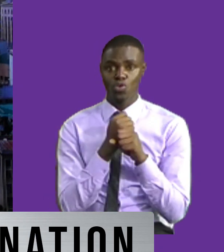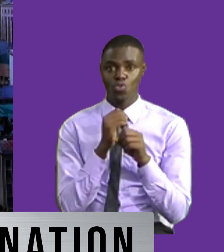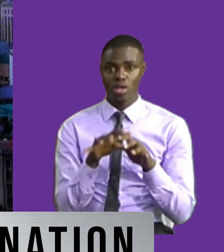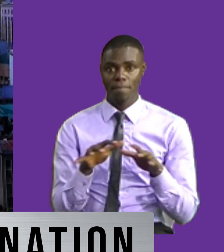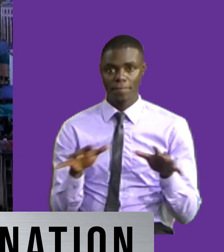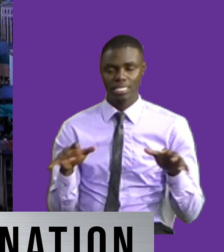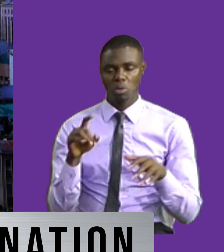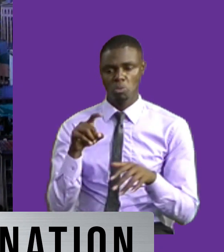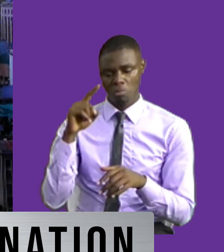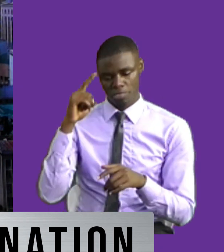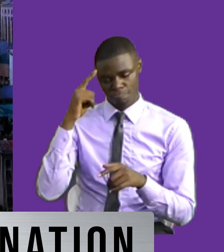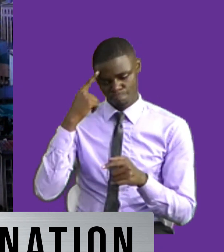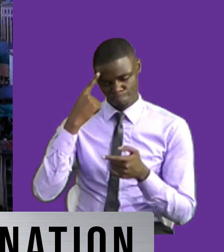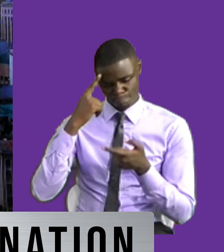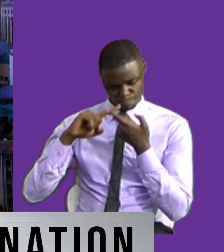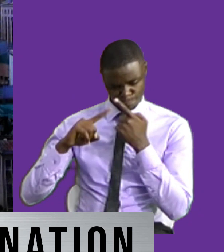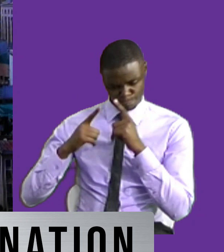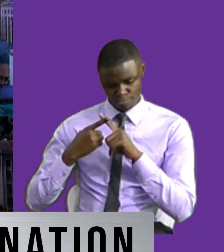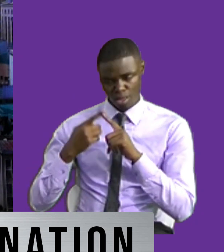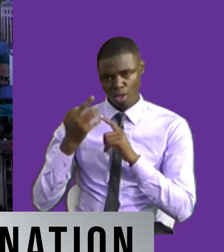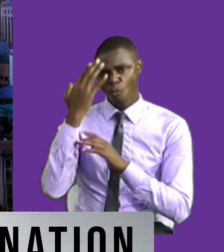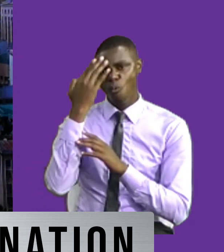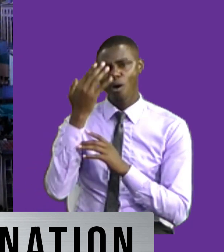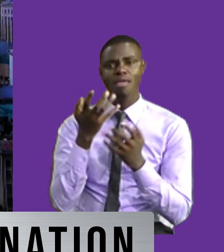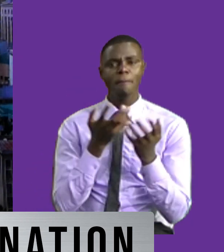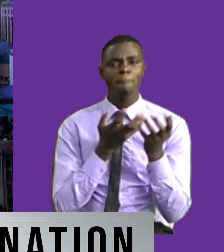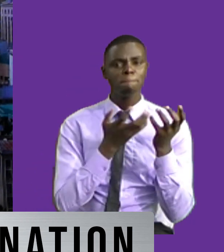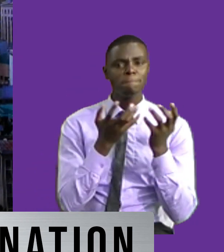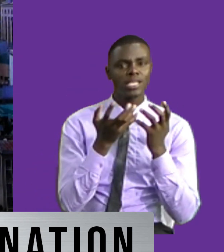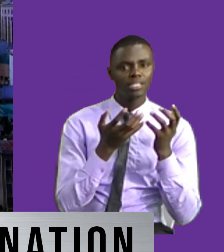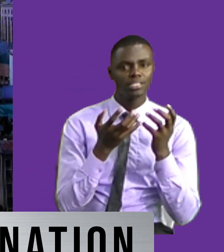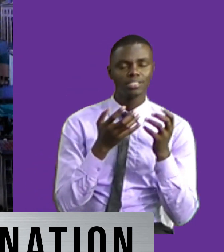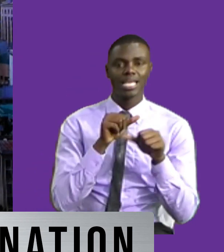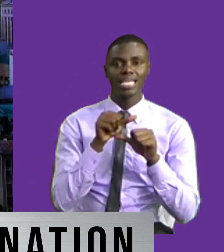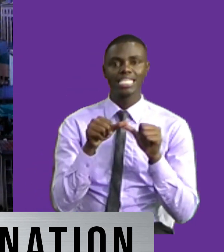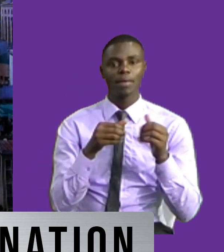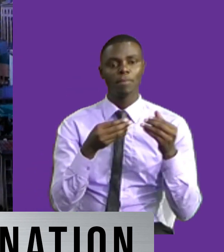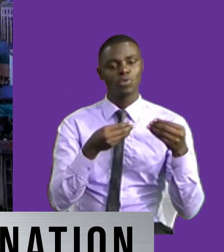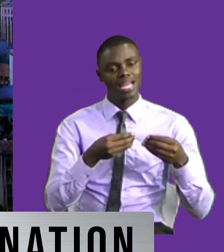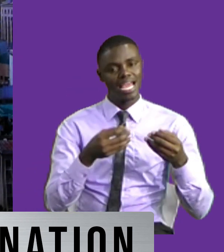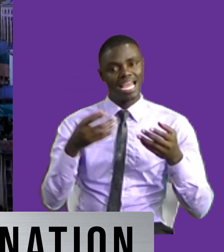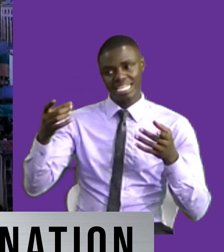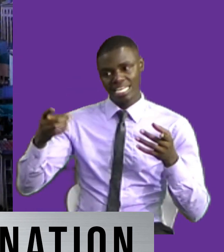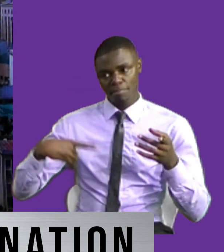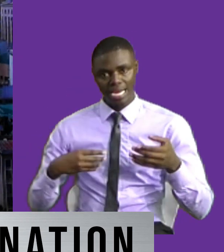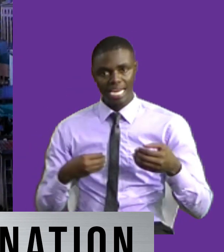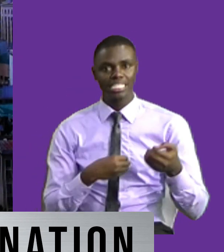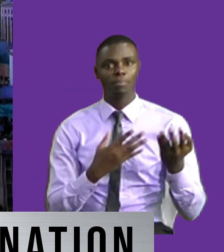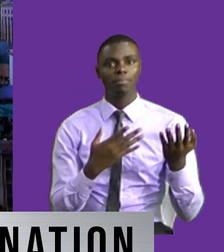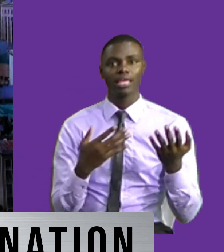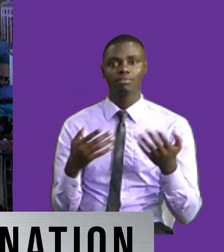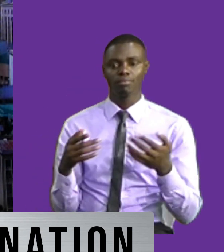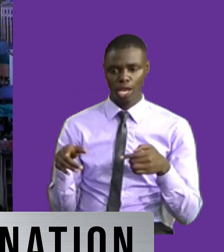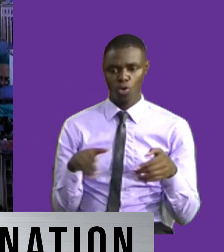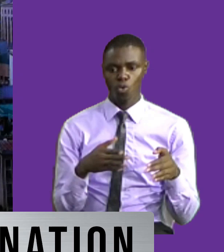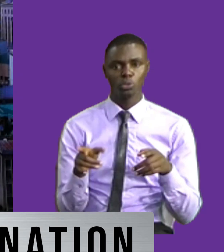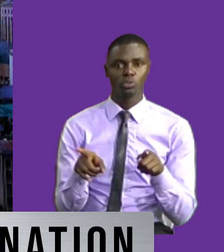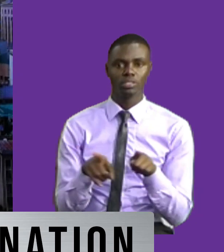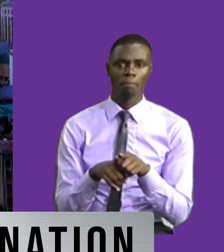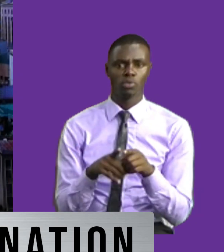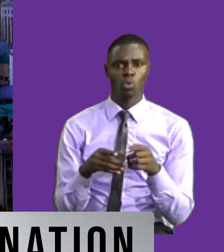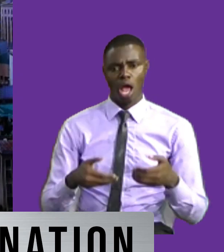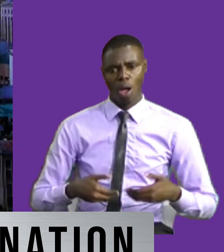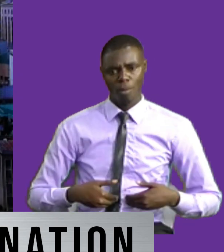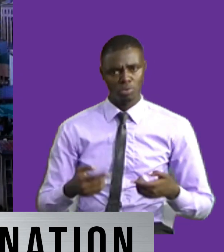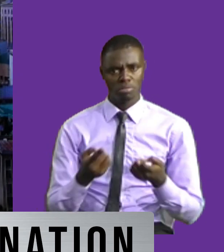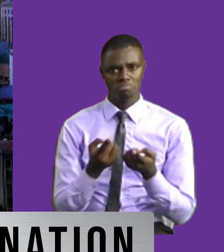business, you have to think about. Because business is about demand and supply, opportunities and all that. So these, our young